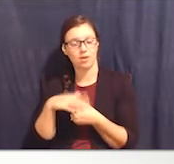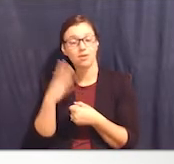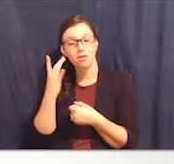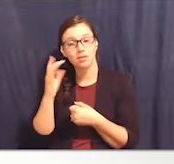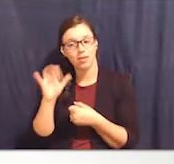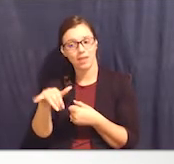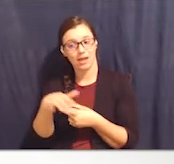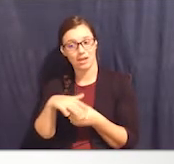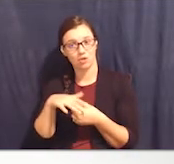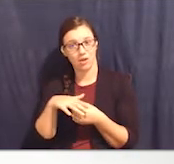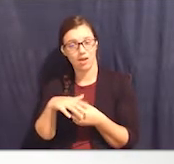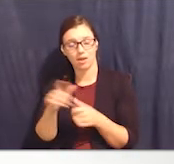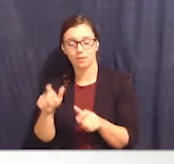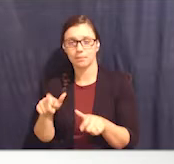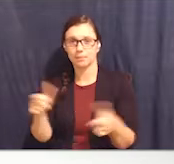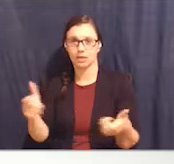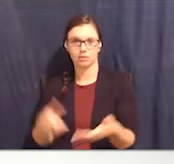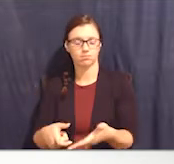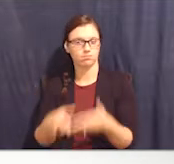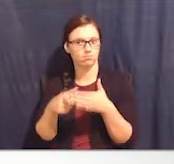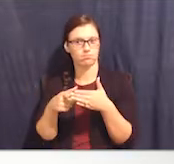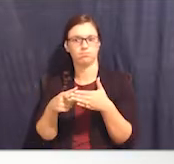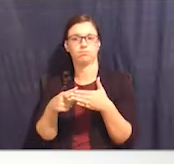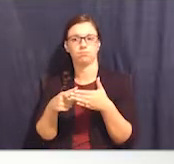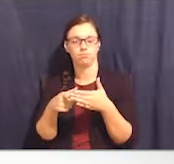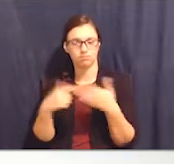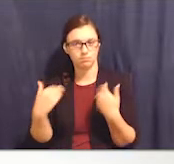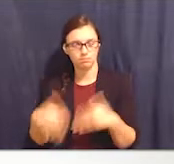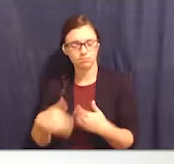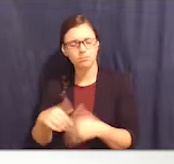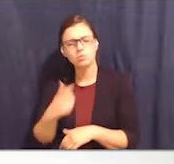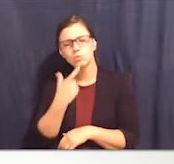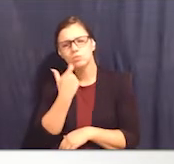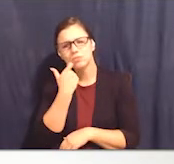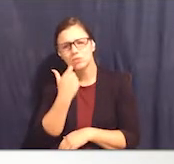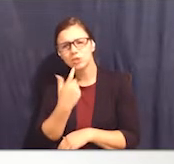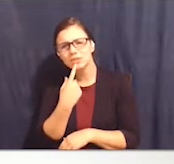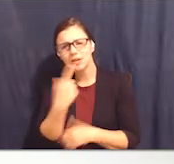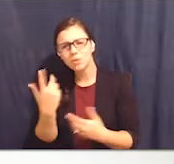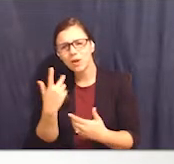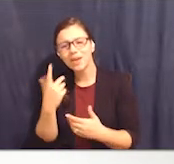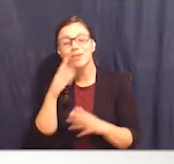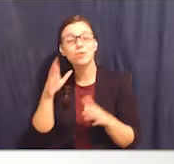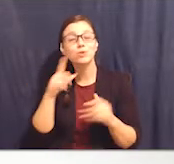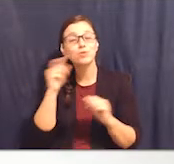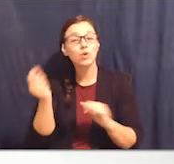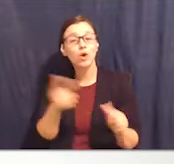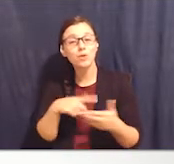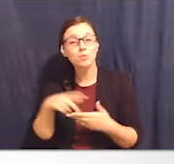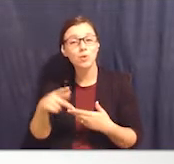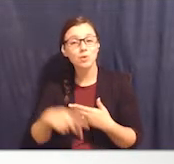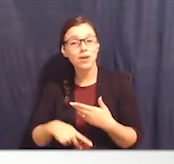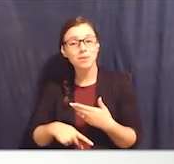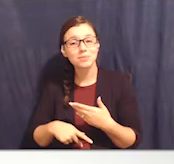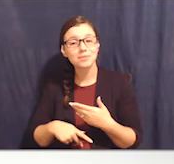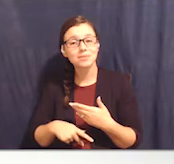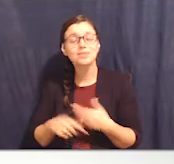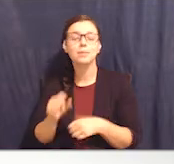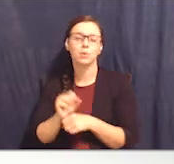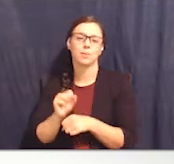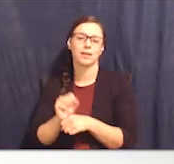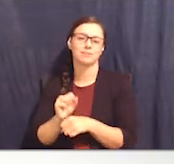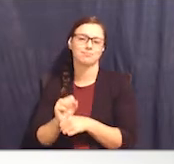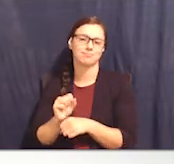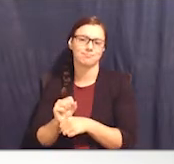Isn't this exciting stuff? I mean, isn't this great? Does it? I mean, it is. It's like, you know, Iris and I love what we do. I mean, because we've been educators all